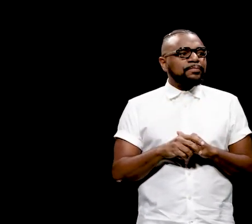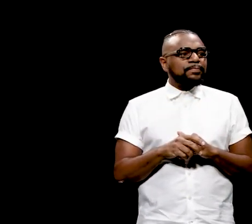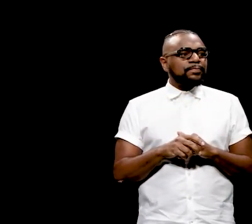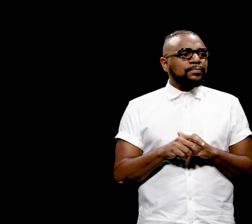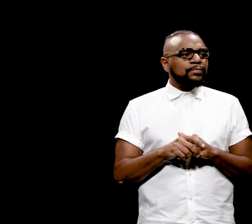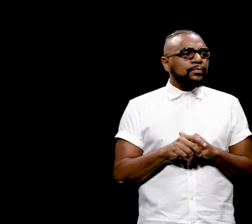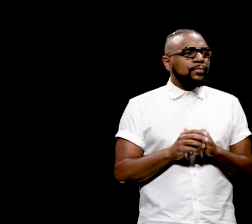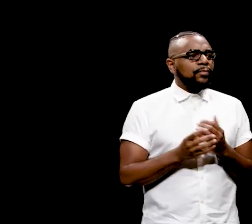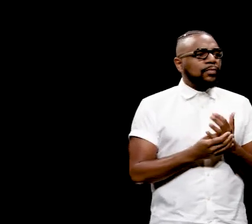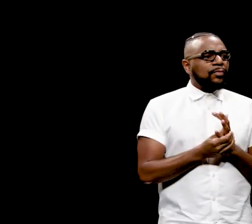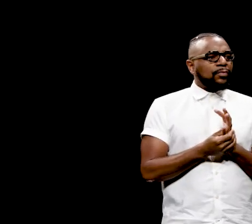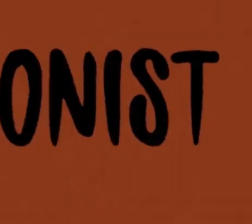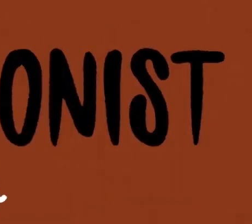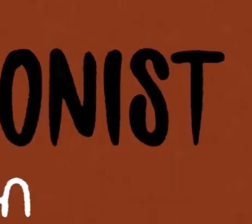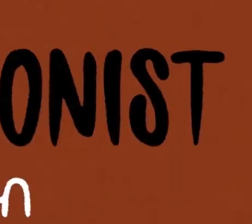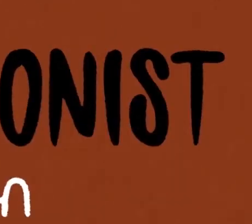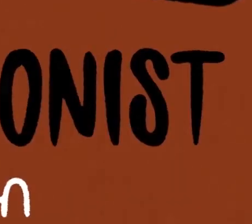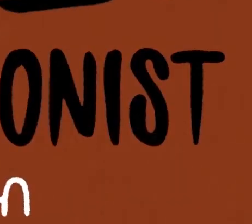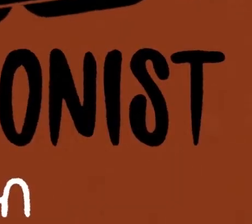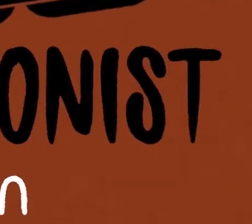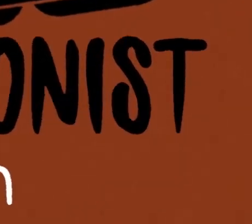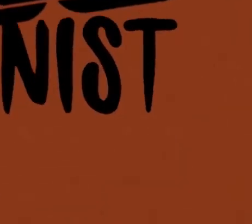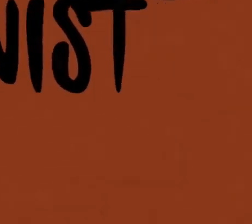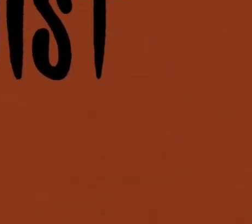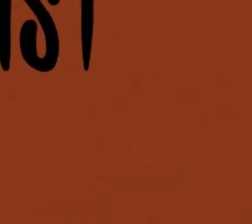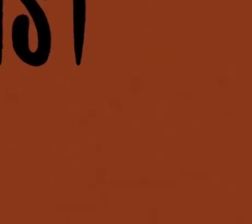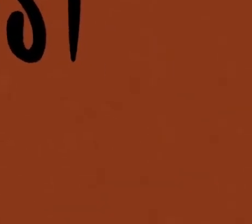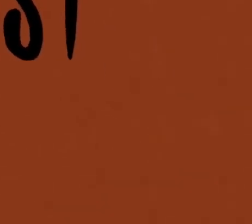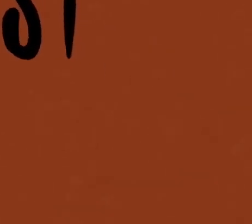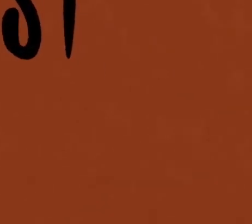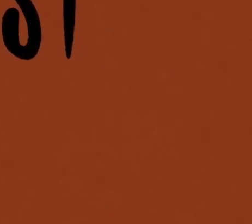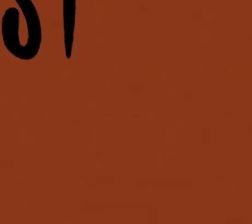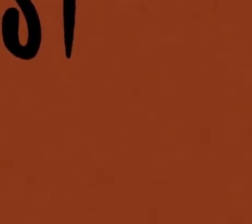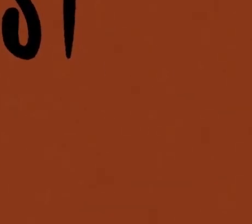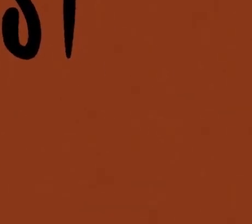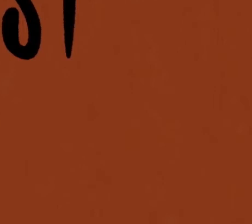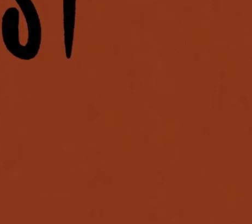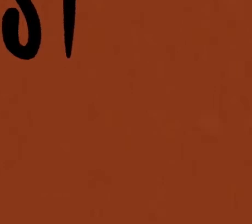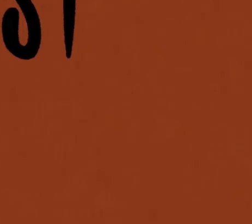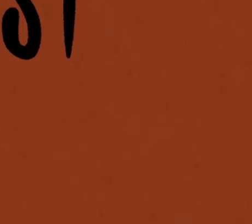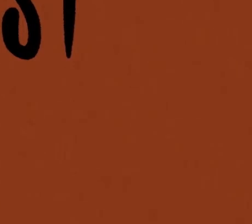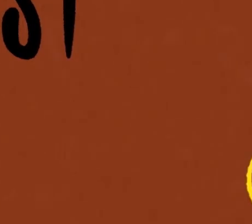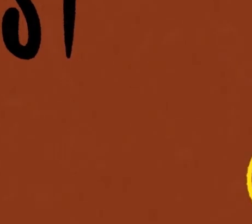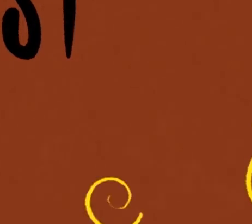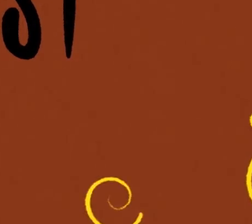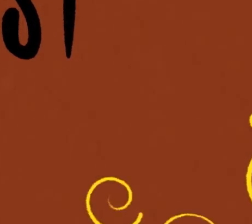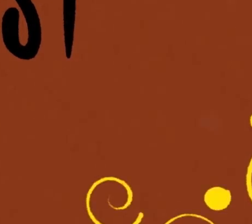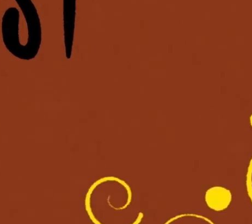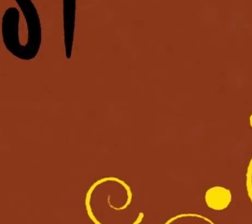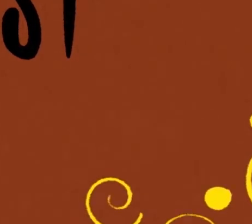Imagine Black is an abolitionist organization. Our work is for the love of all Black people. Our